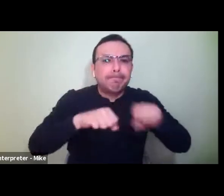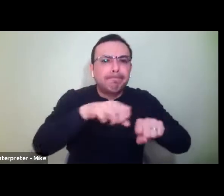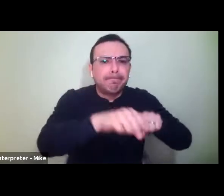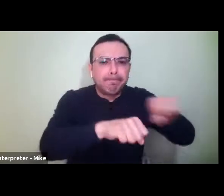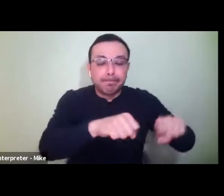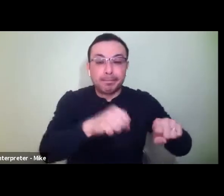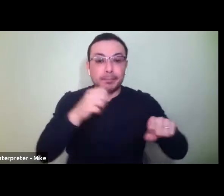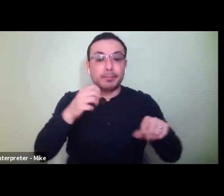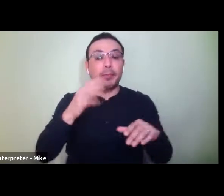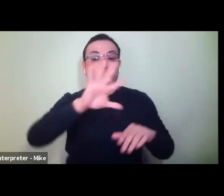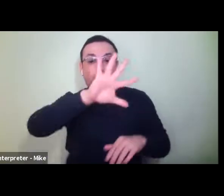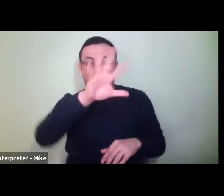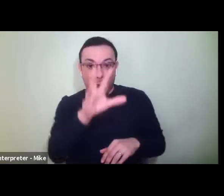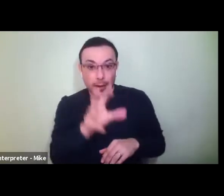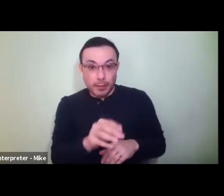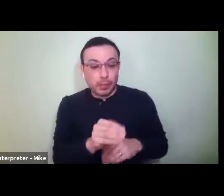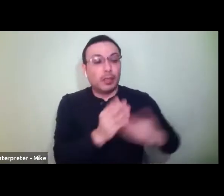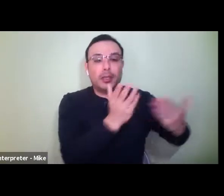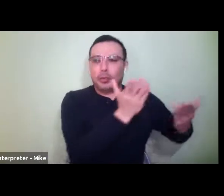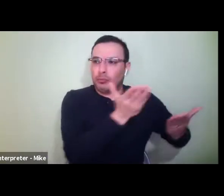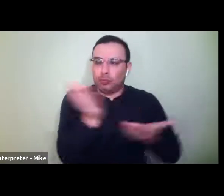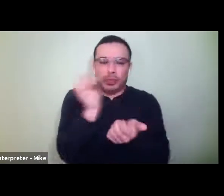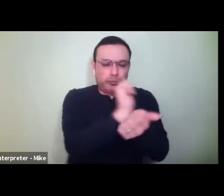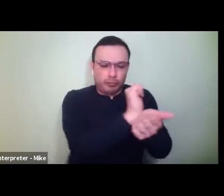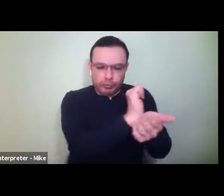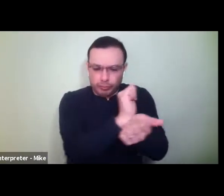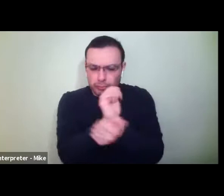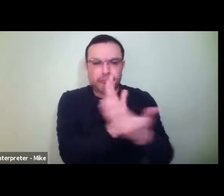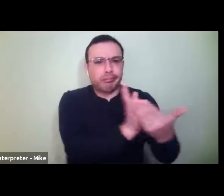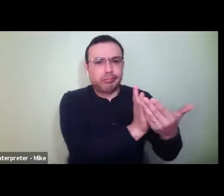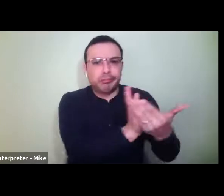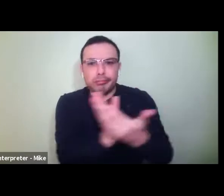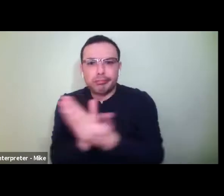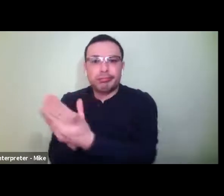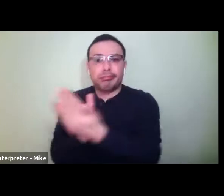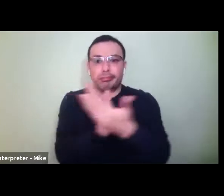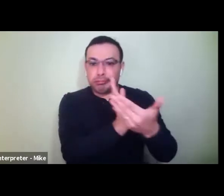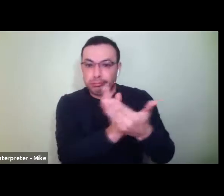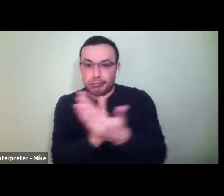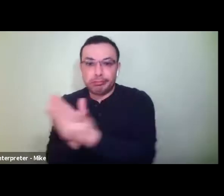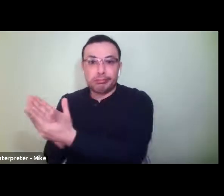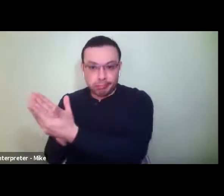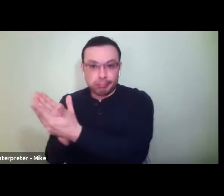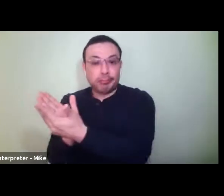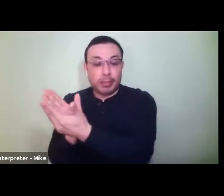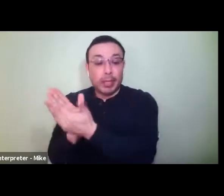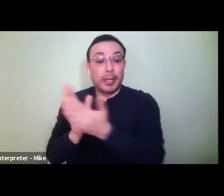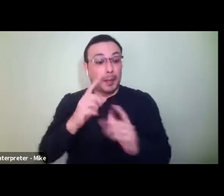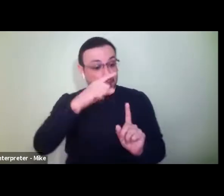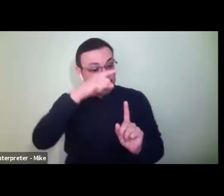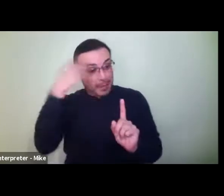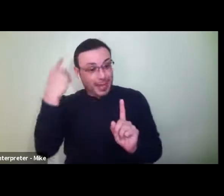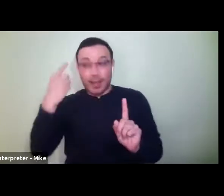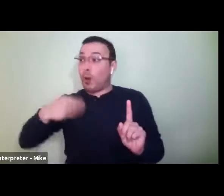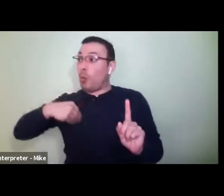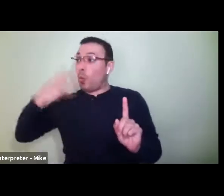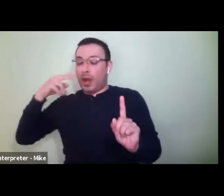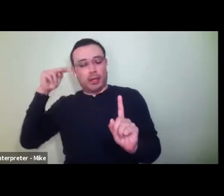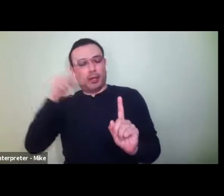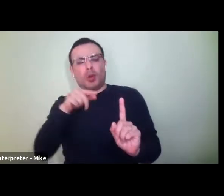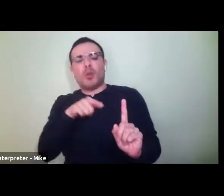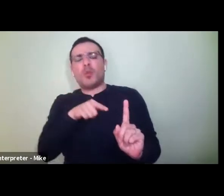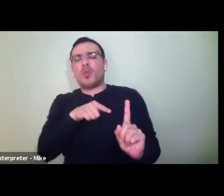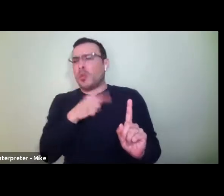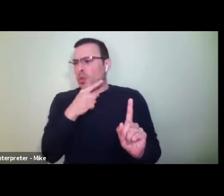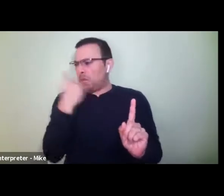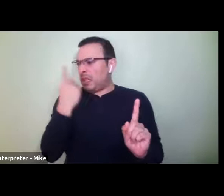the subsequent slave trade, Blackness and the white imagination has been constructed as both a physical deformity